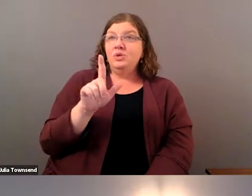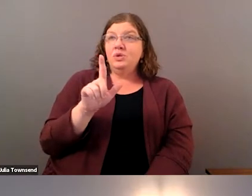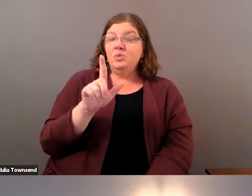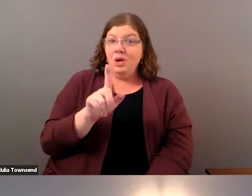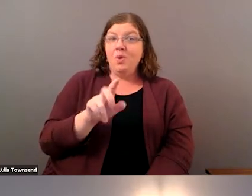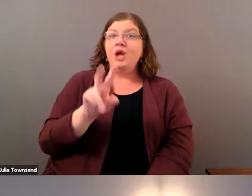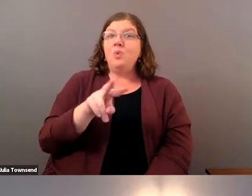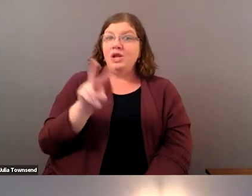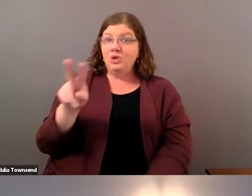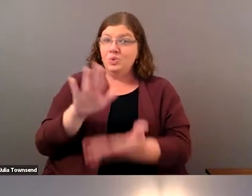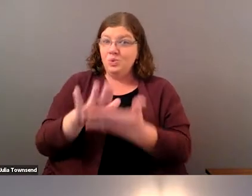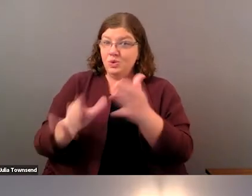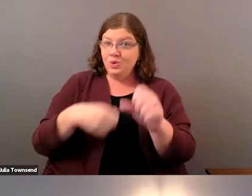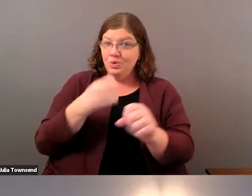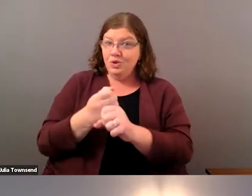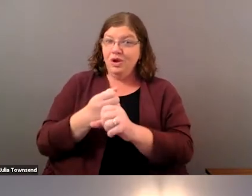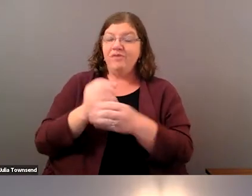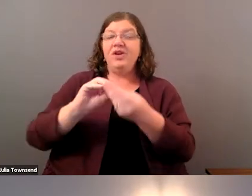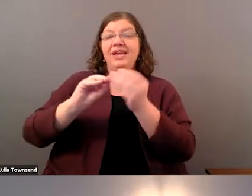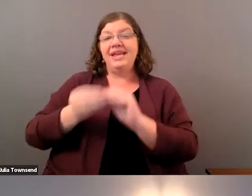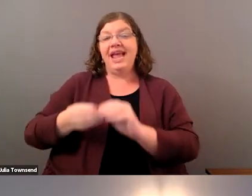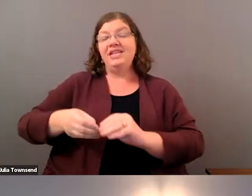21-22 school year for case